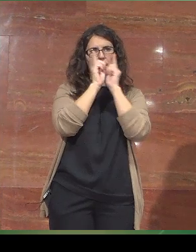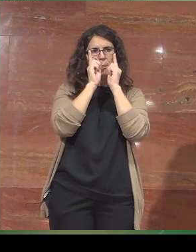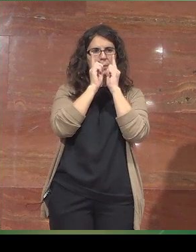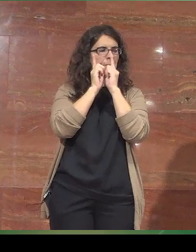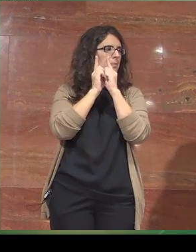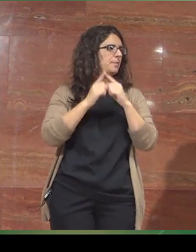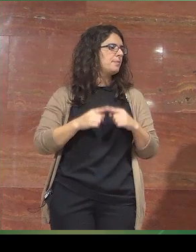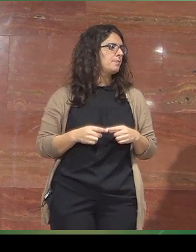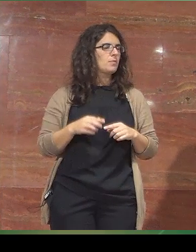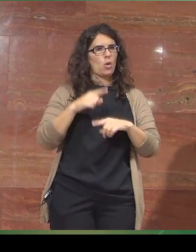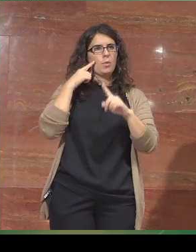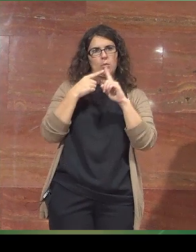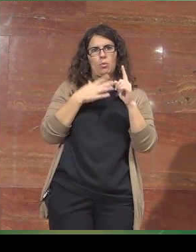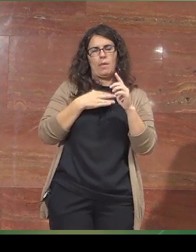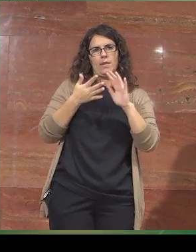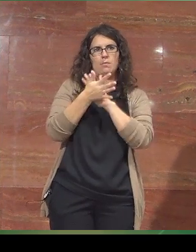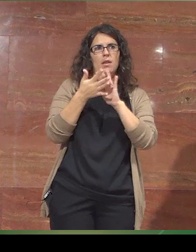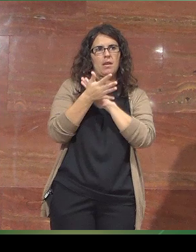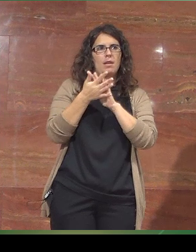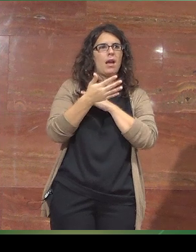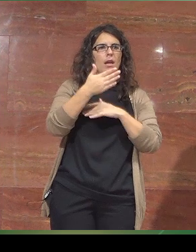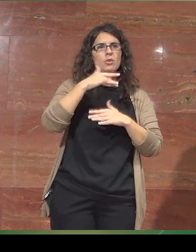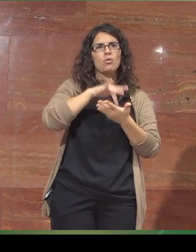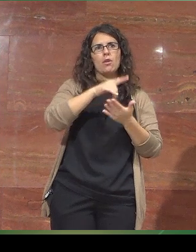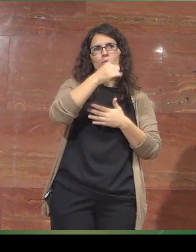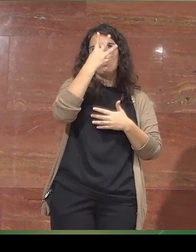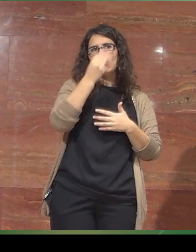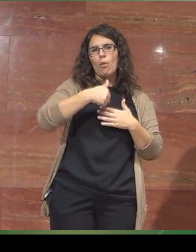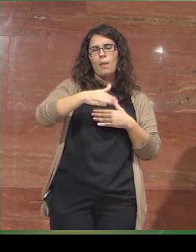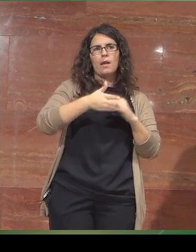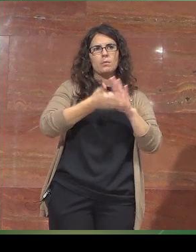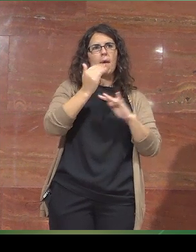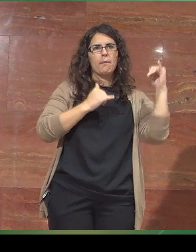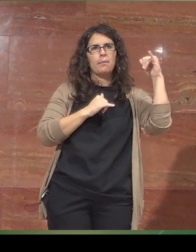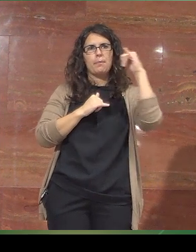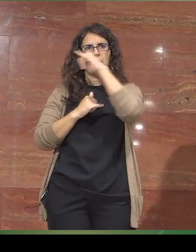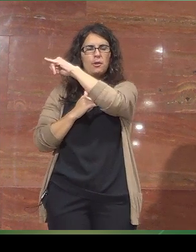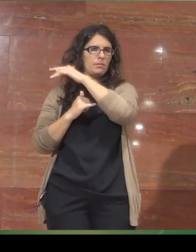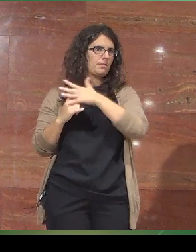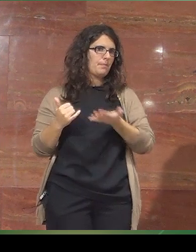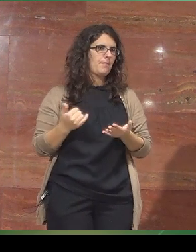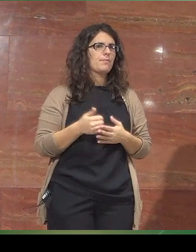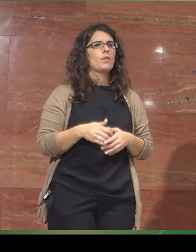4 days. Or you can make objects who come to be